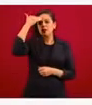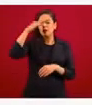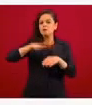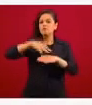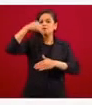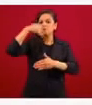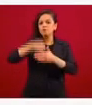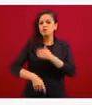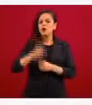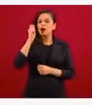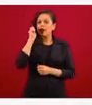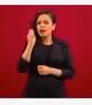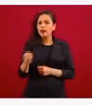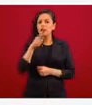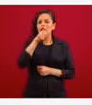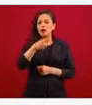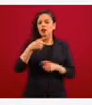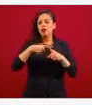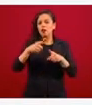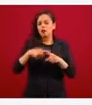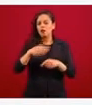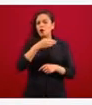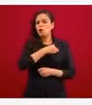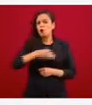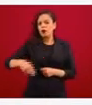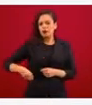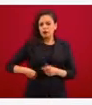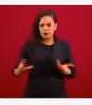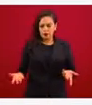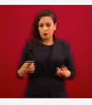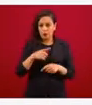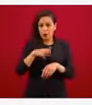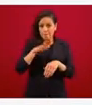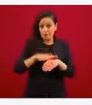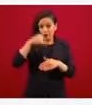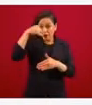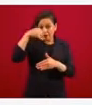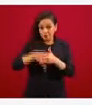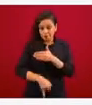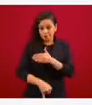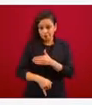not expertise and from many walks of life are interested in this map.